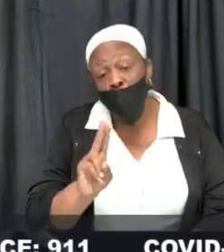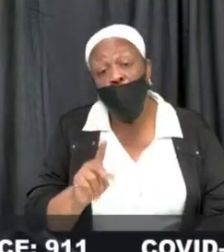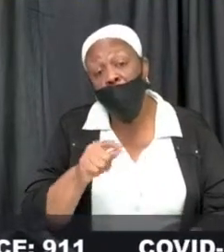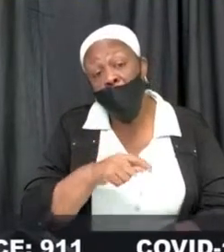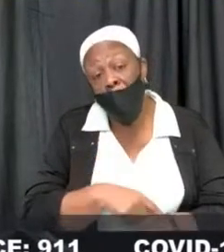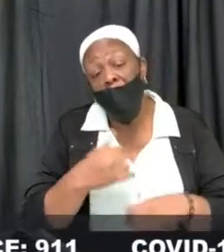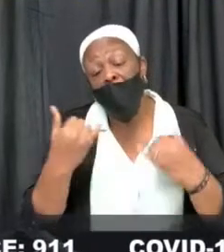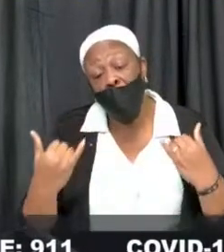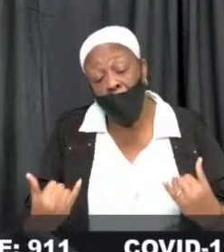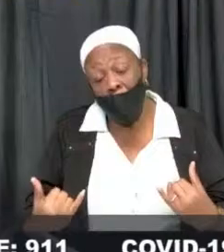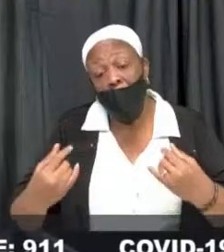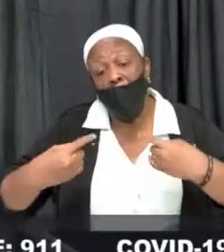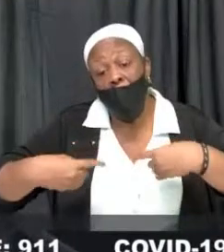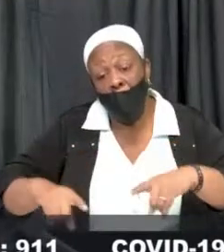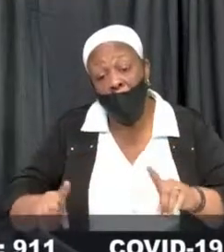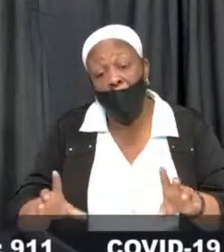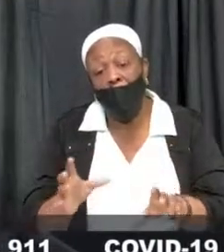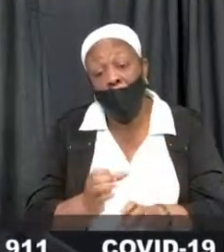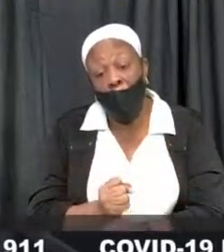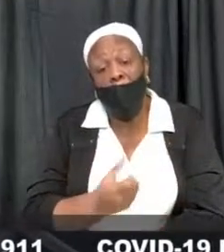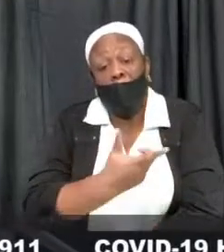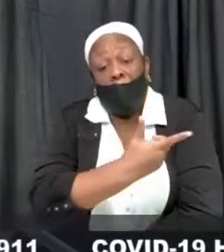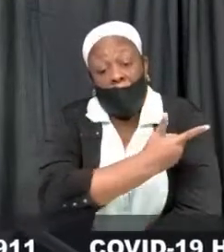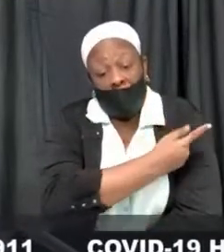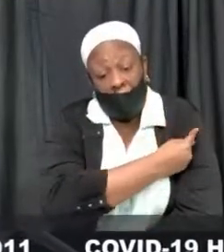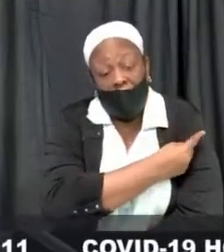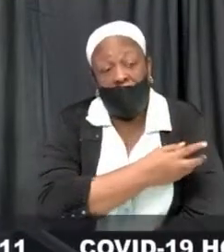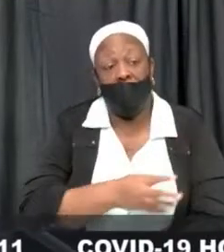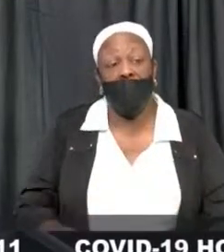and vaccinate. Thank you very much.